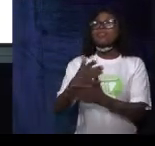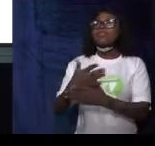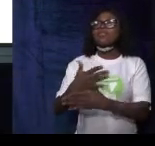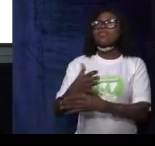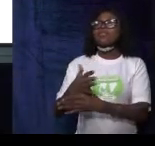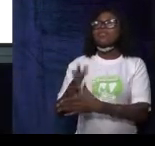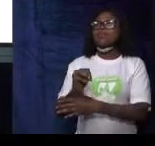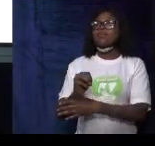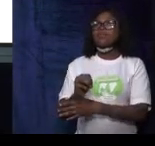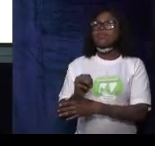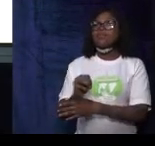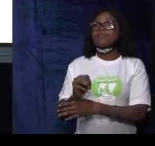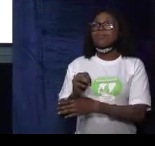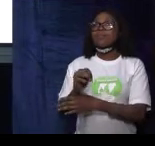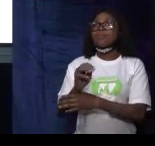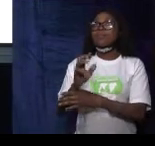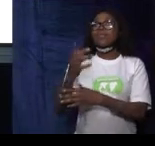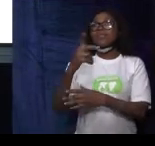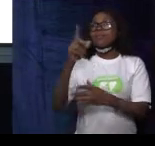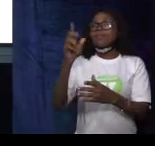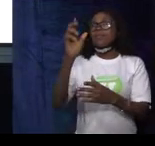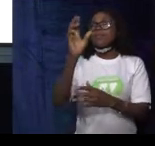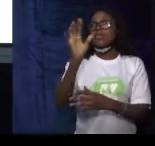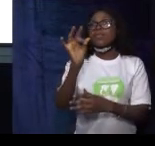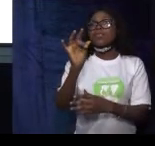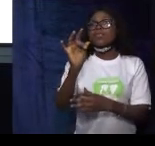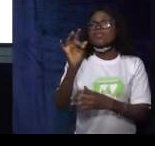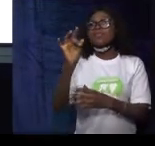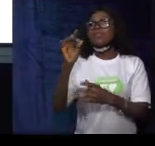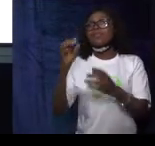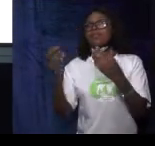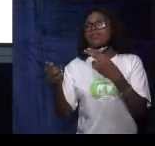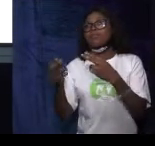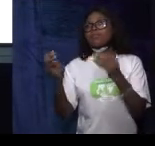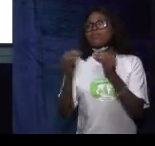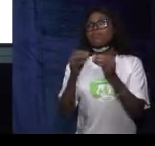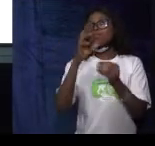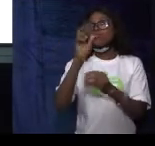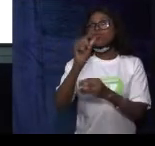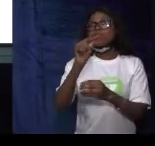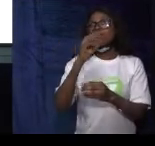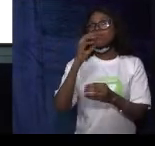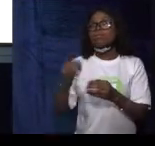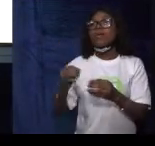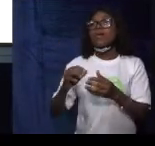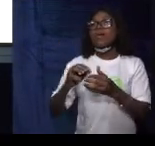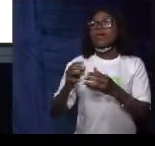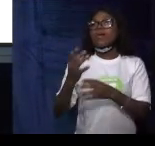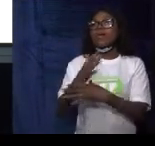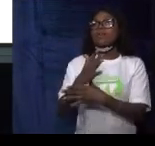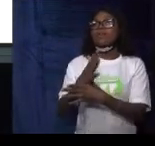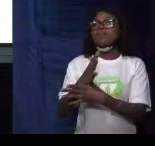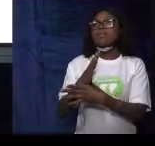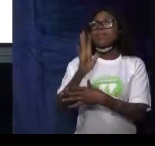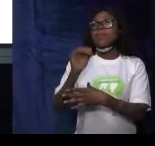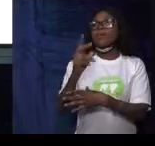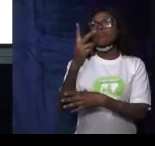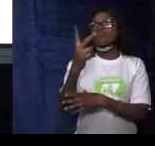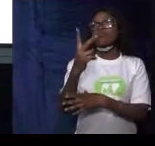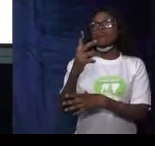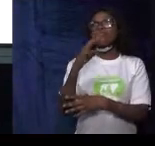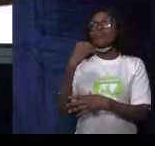and divide them into 2. Now 18 plus 20 is 38, and 38 divided by 2 will give